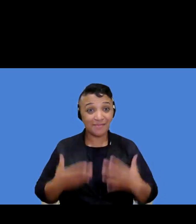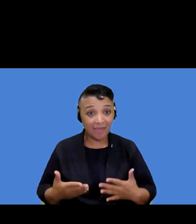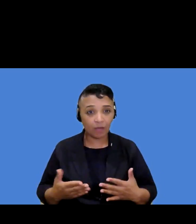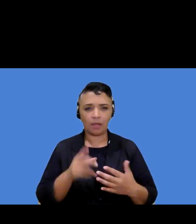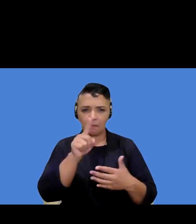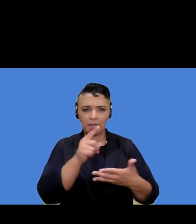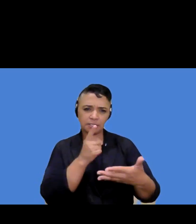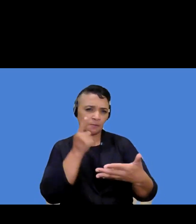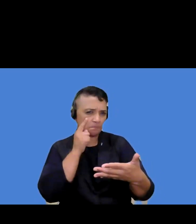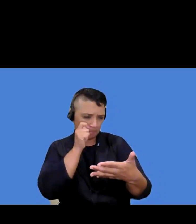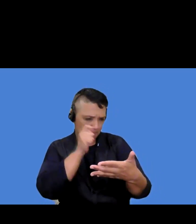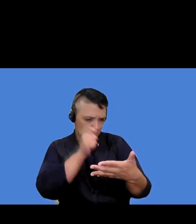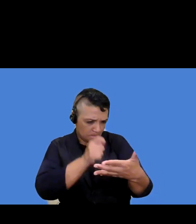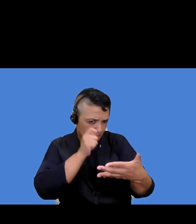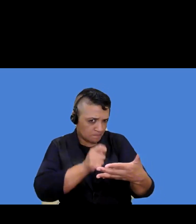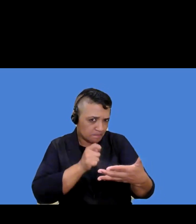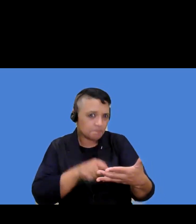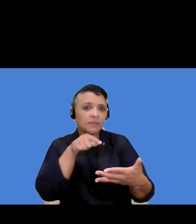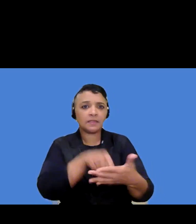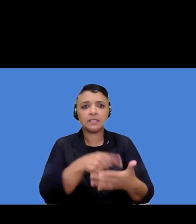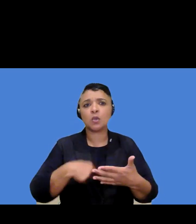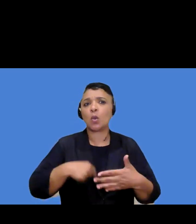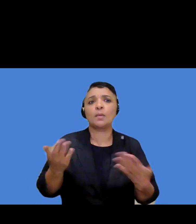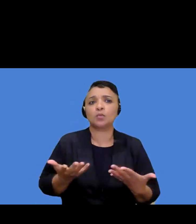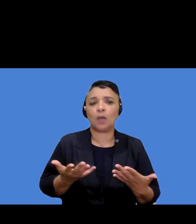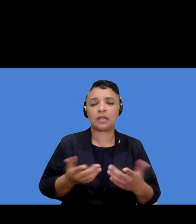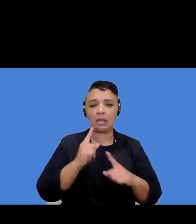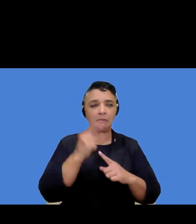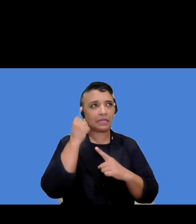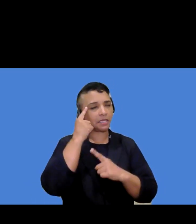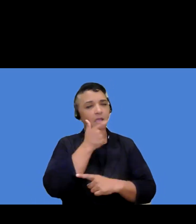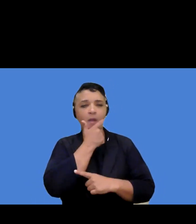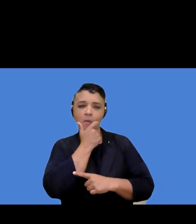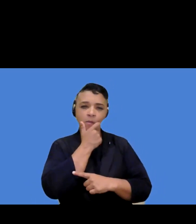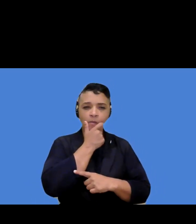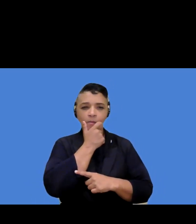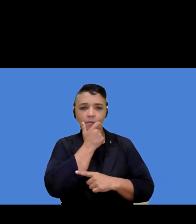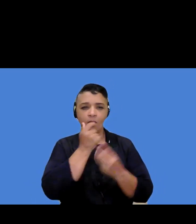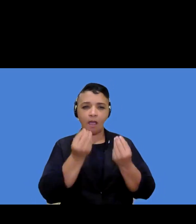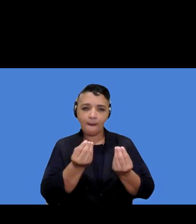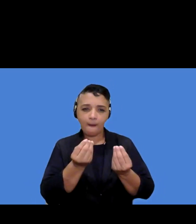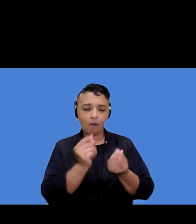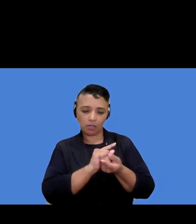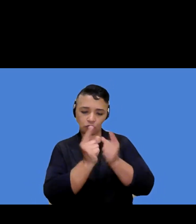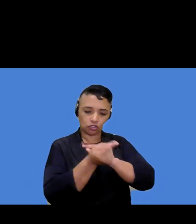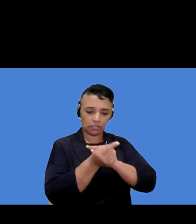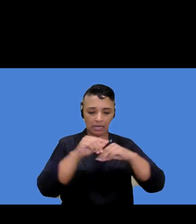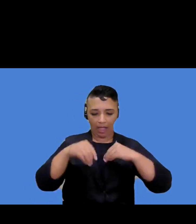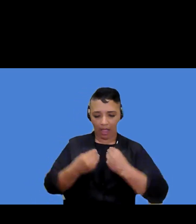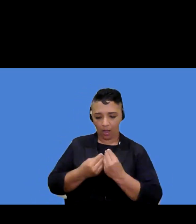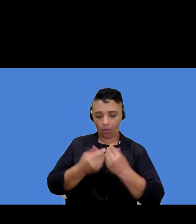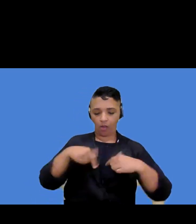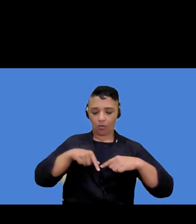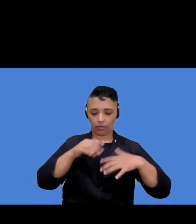those commitments. This is a time to critically rethink, to replan, and to reframe our narratives